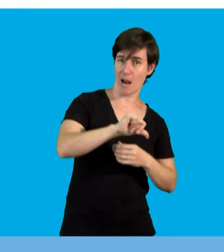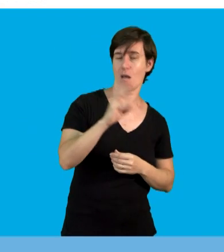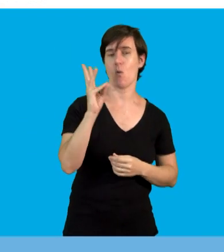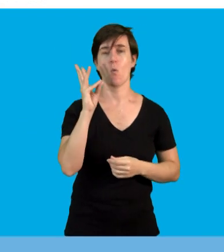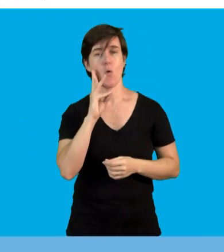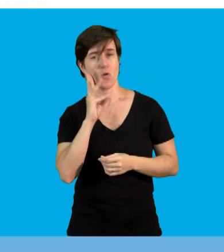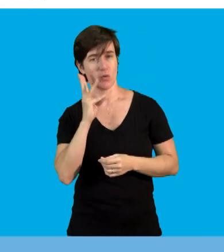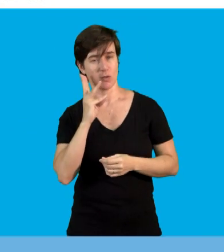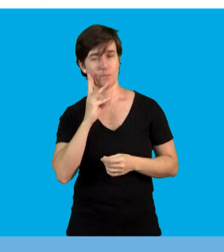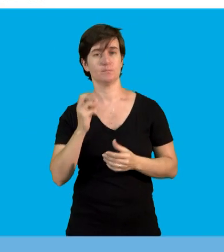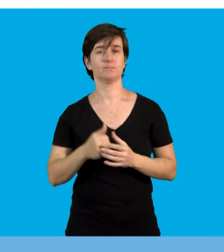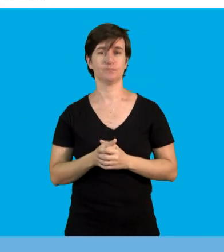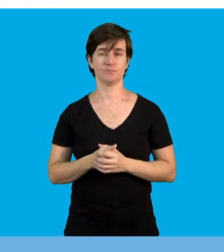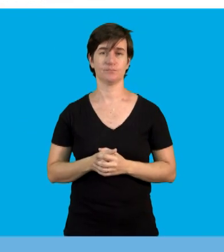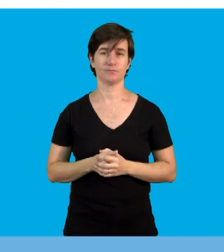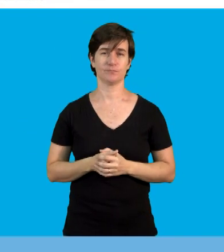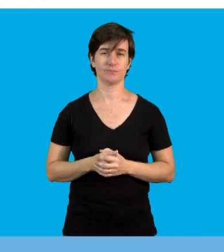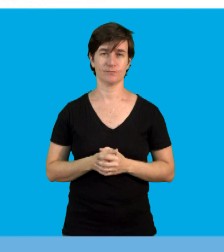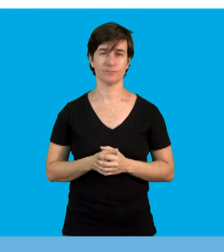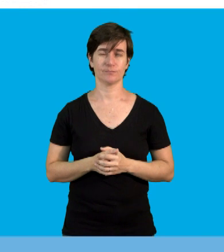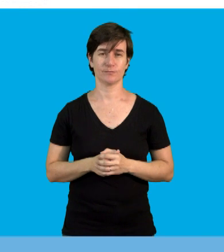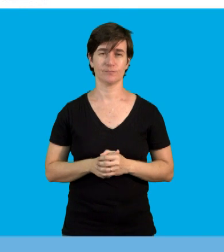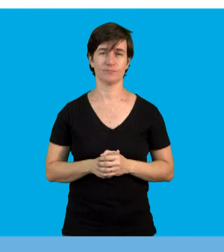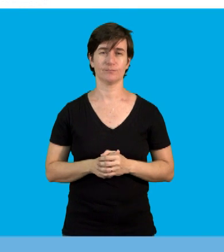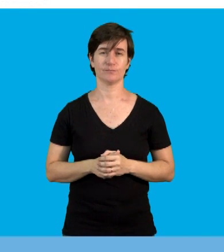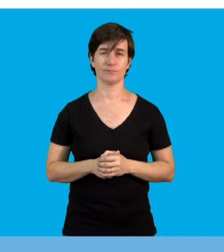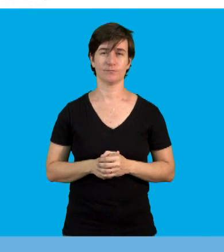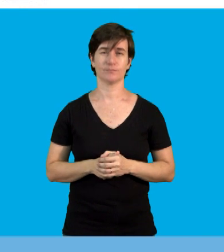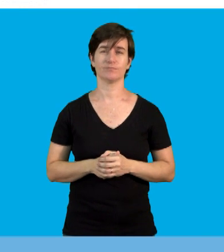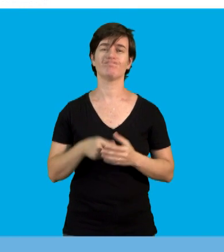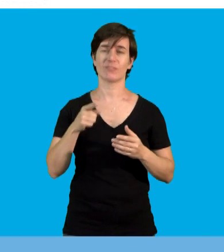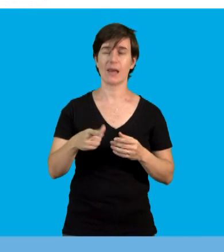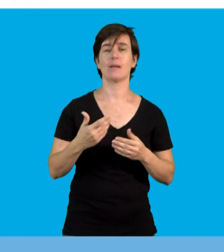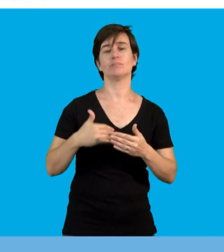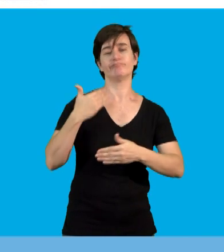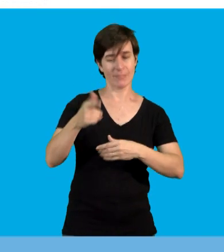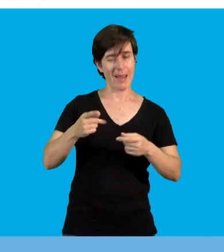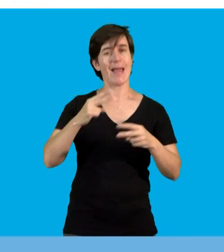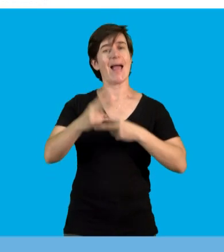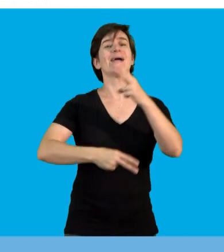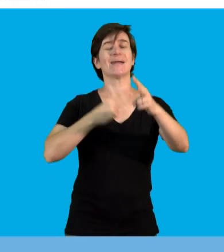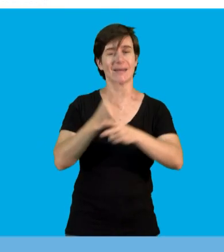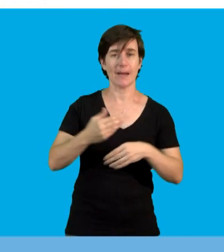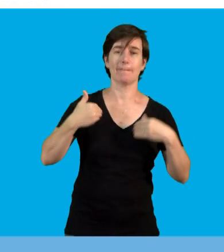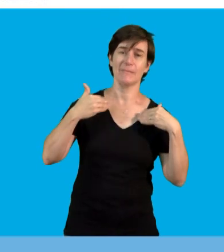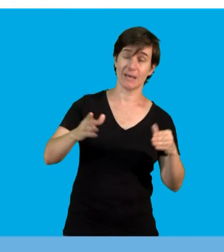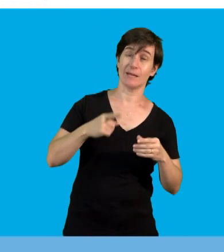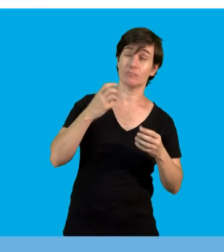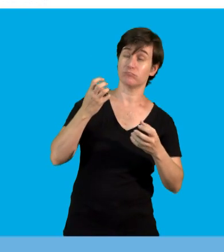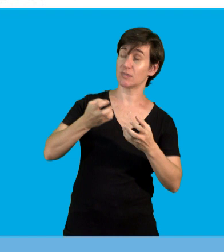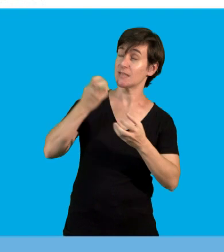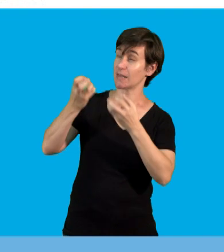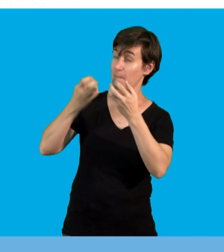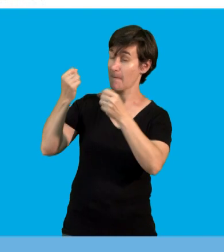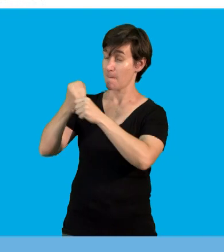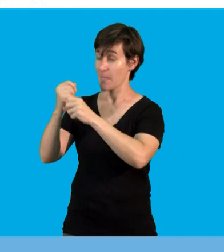is cooled back by the condenser in the cooling towers, the process is going to start all over and over